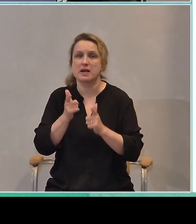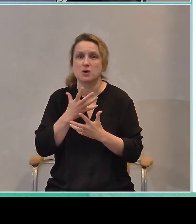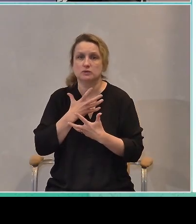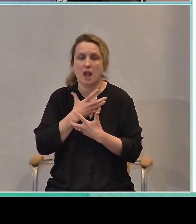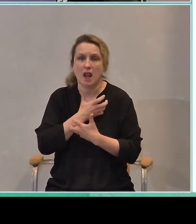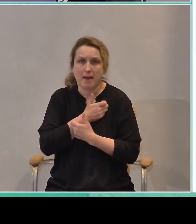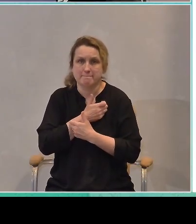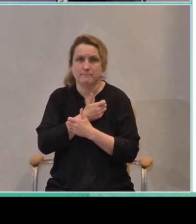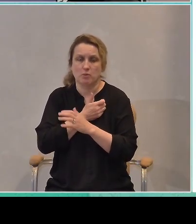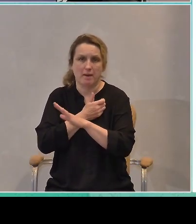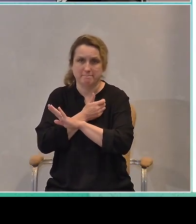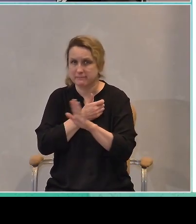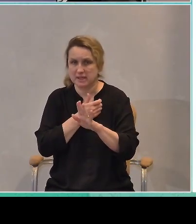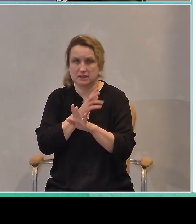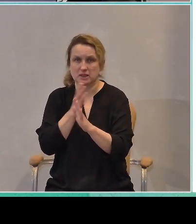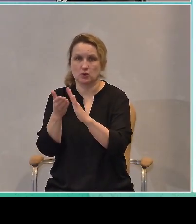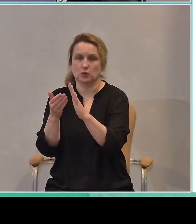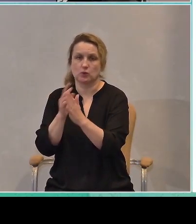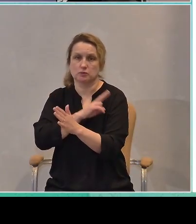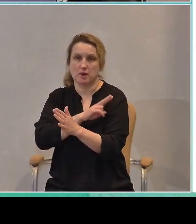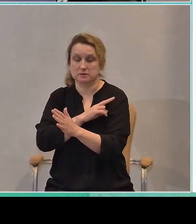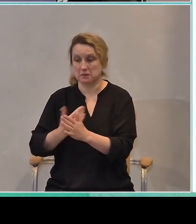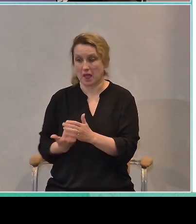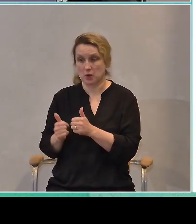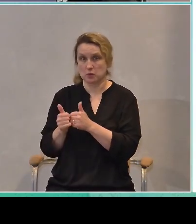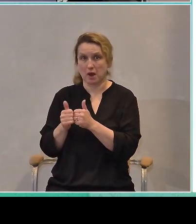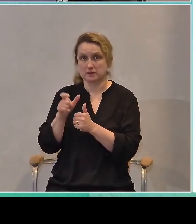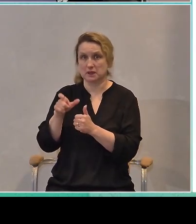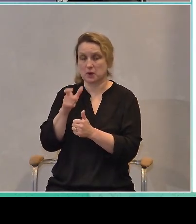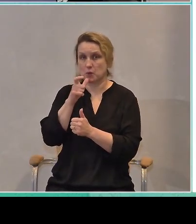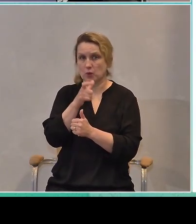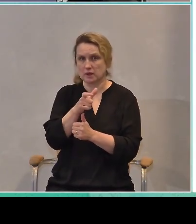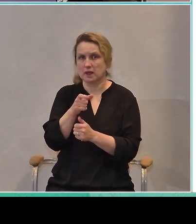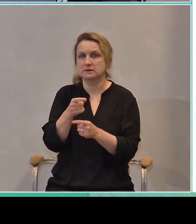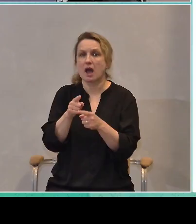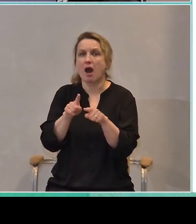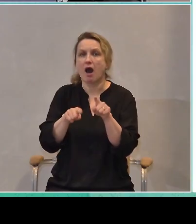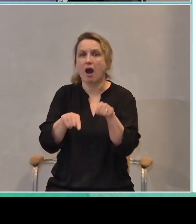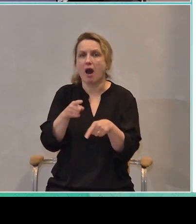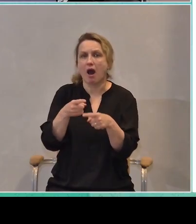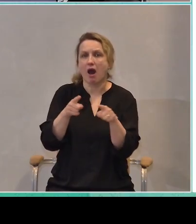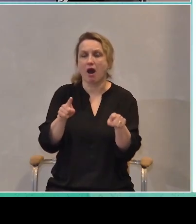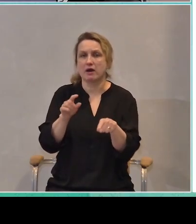suffocate. If only I didn't have to go to a doctor anymore.